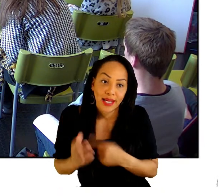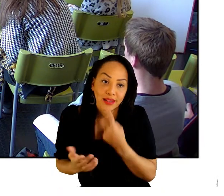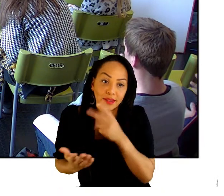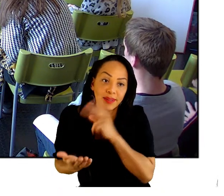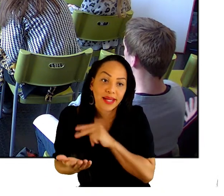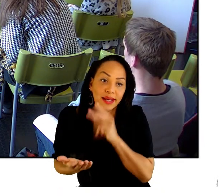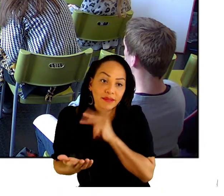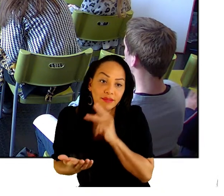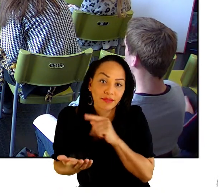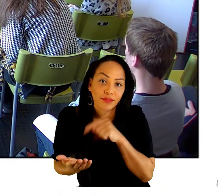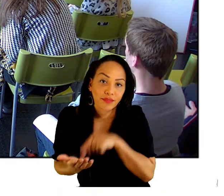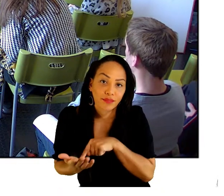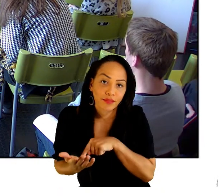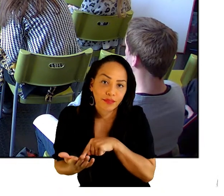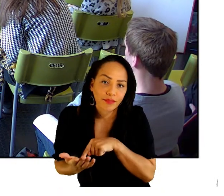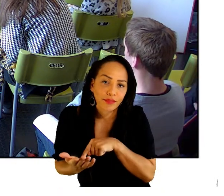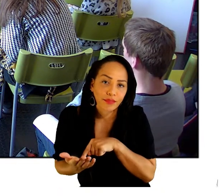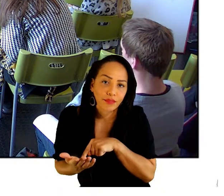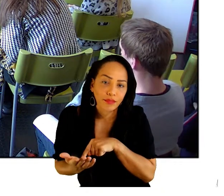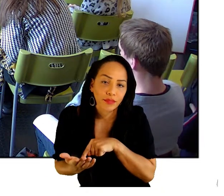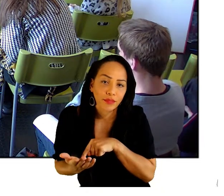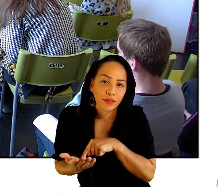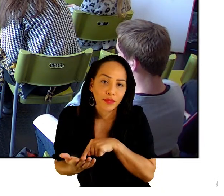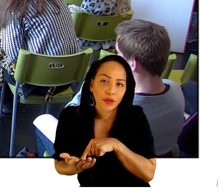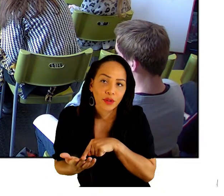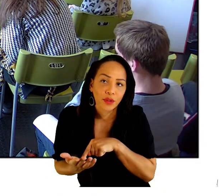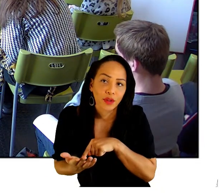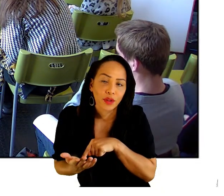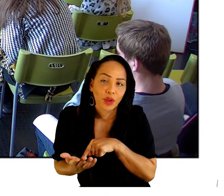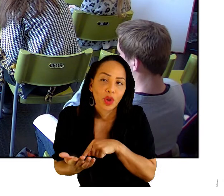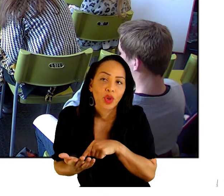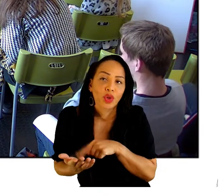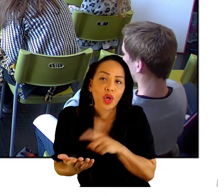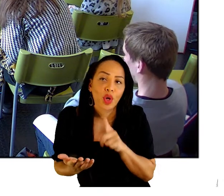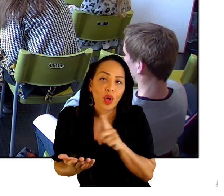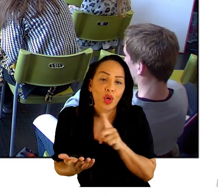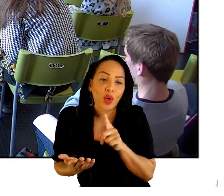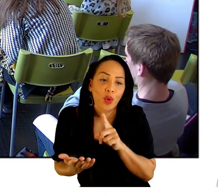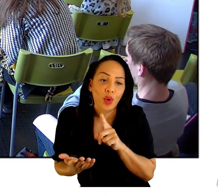or try to do that in the performance, is by